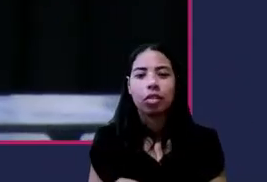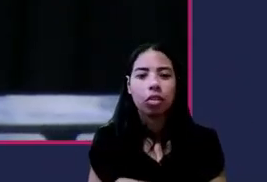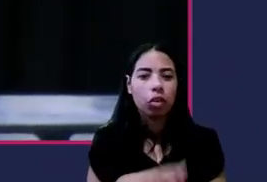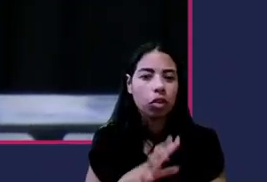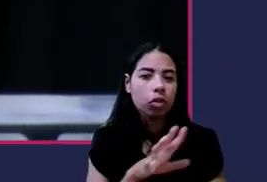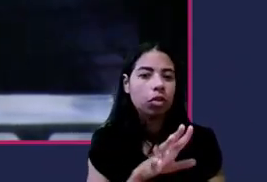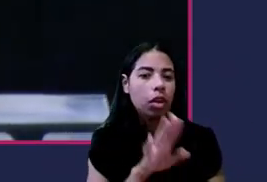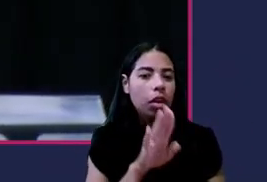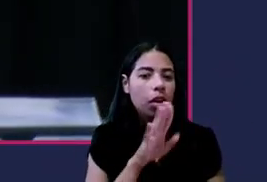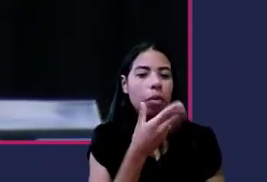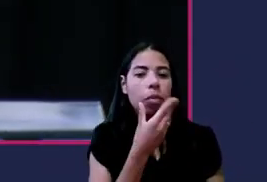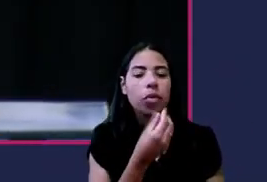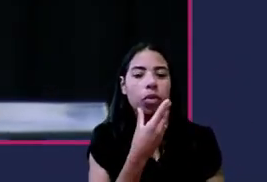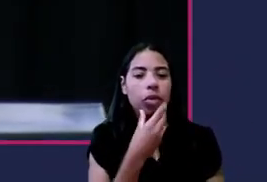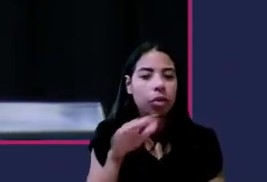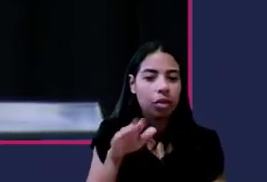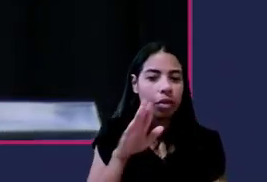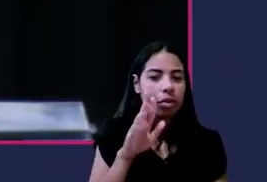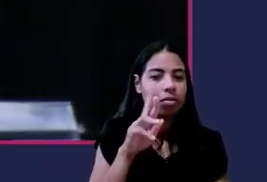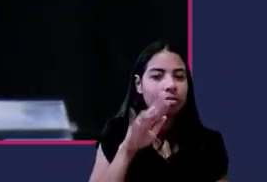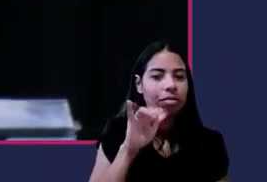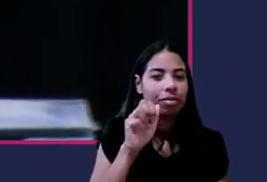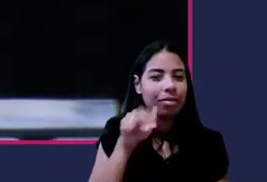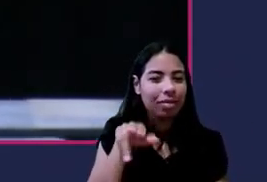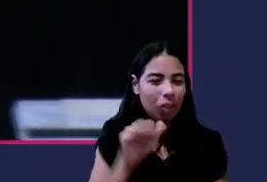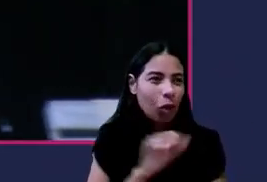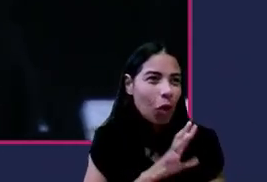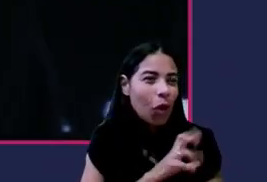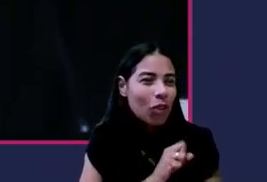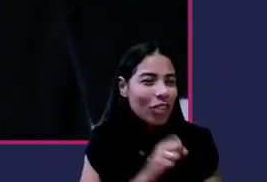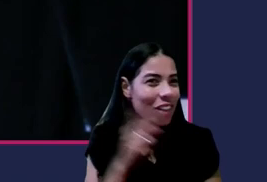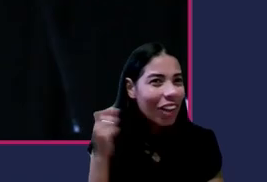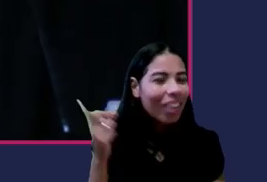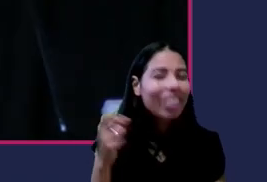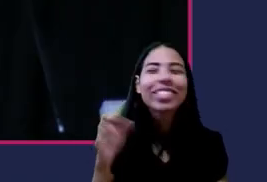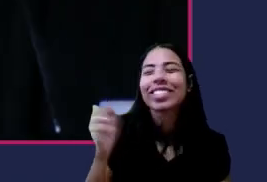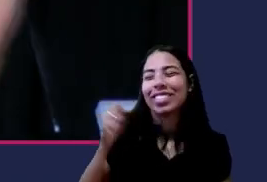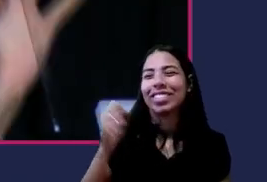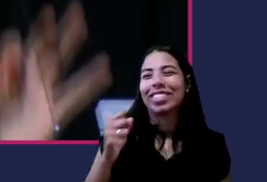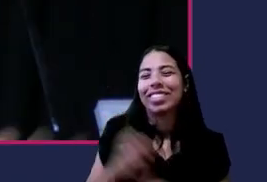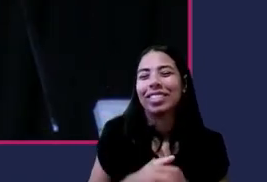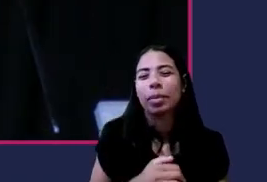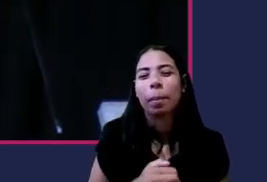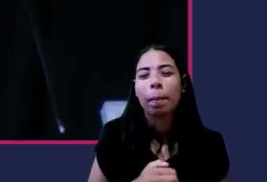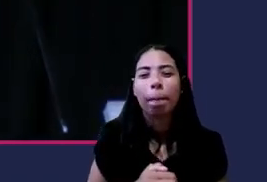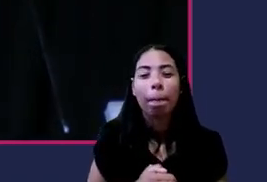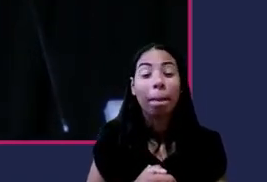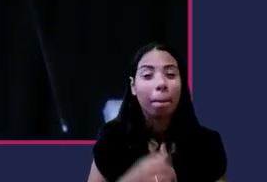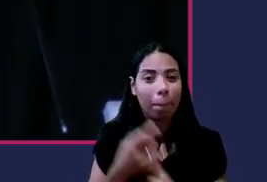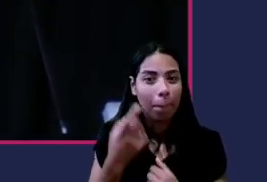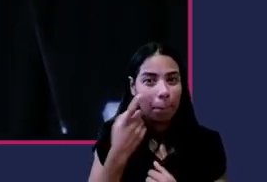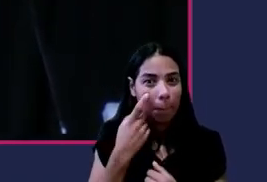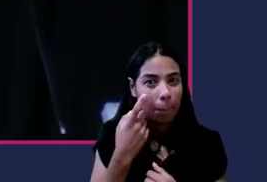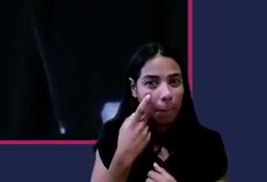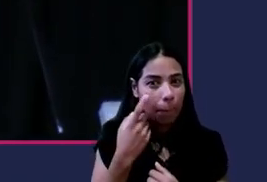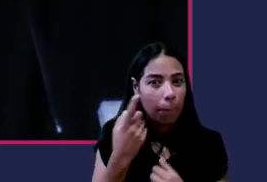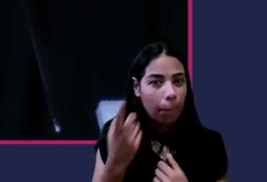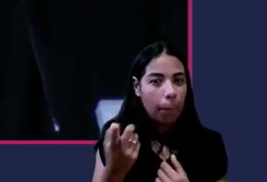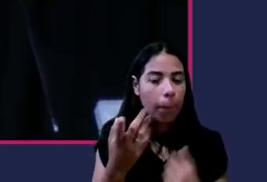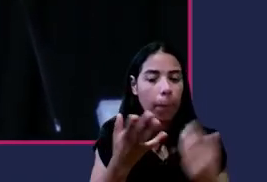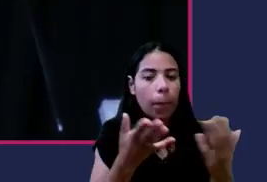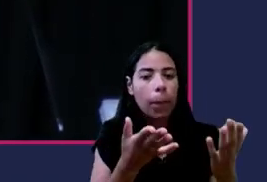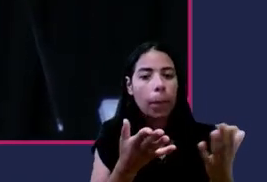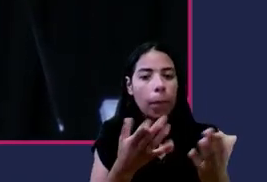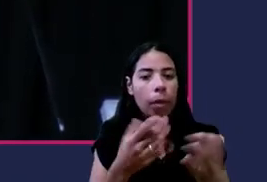small screen, on the big screen. Did you like to see yourself on the screen, Brian? Great. Now,